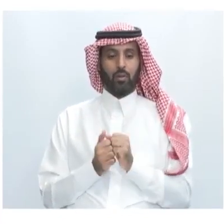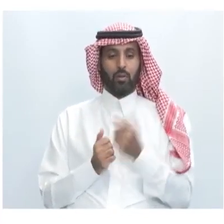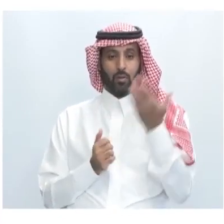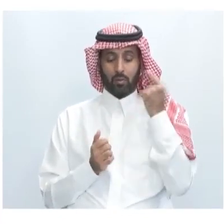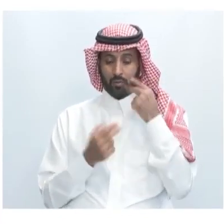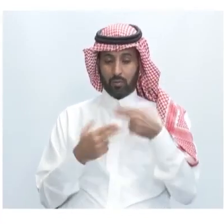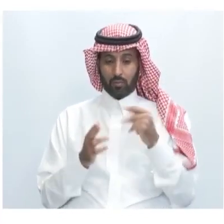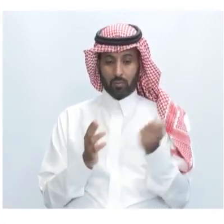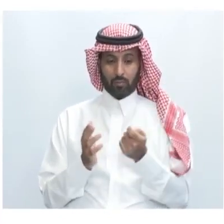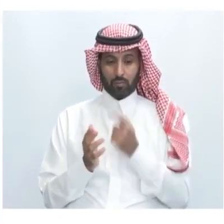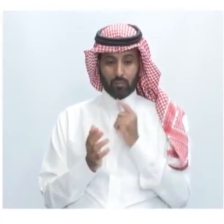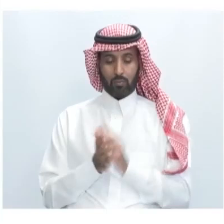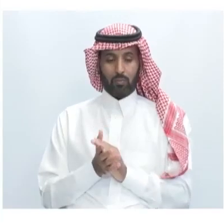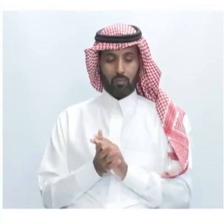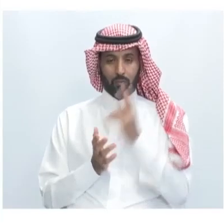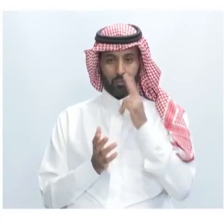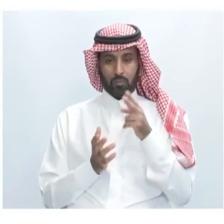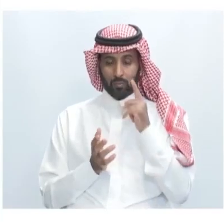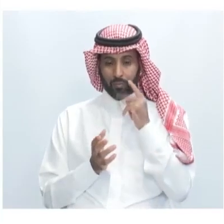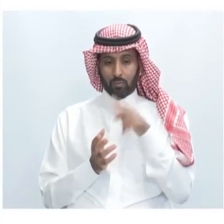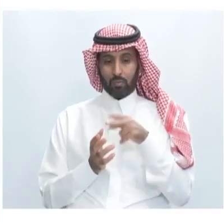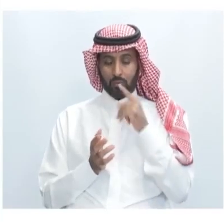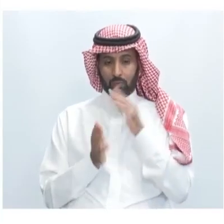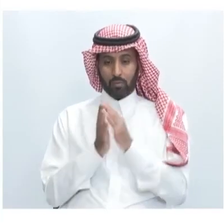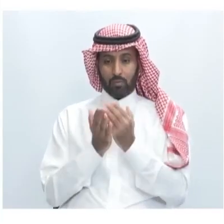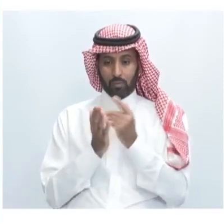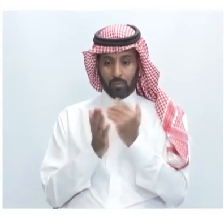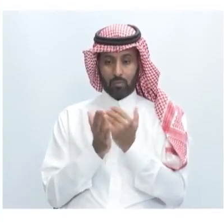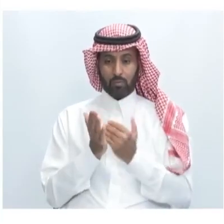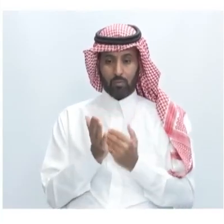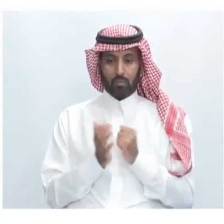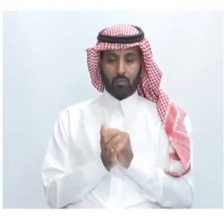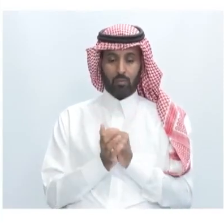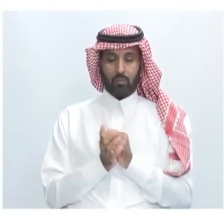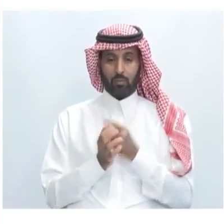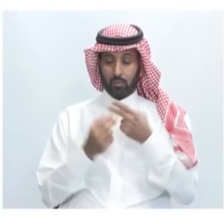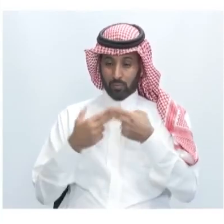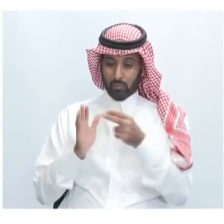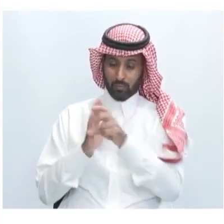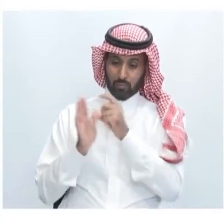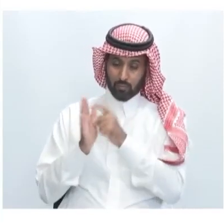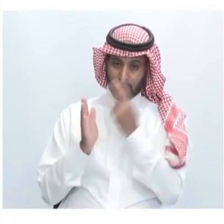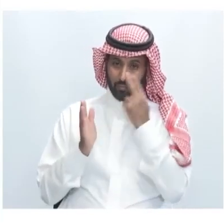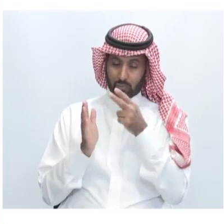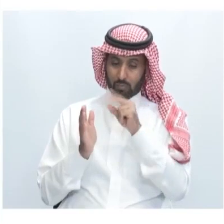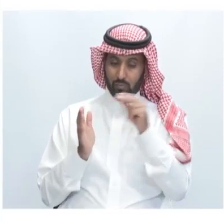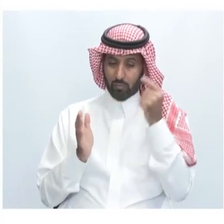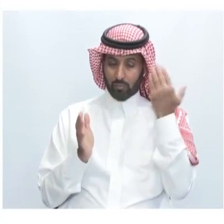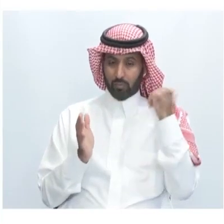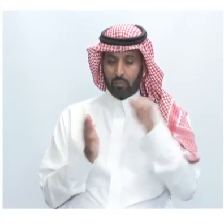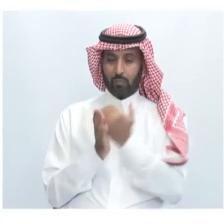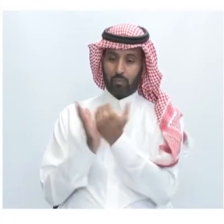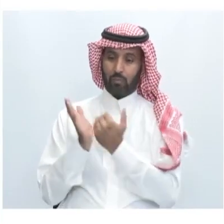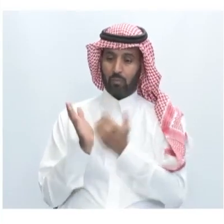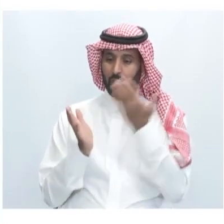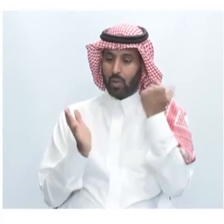Before you begin to write your essays, focus your attention on the box of developing your writing in the introduction. Then look at the sample essay, "The